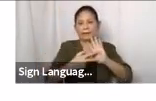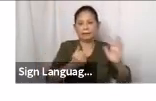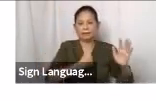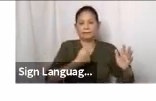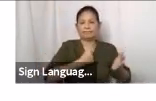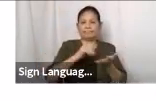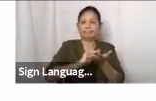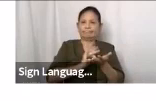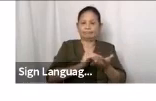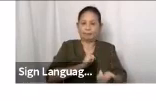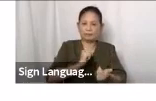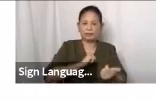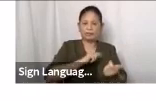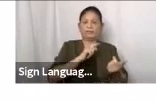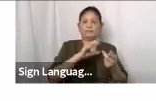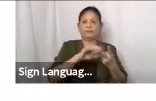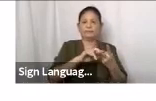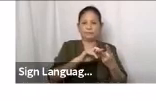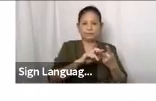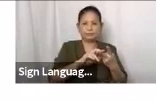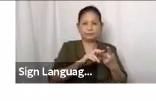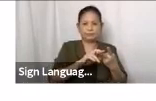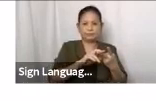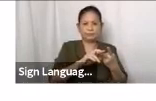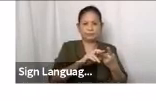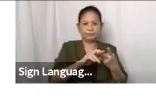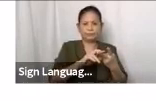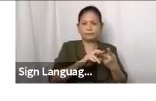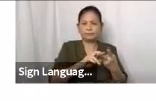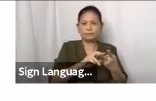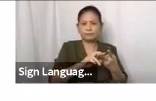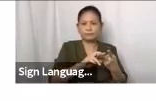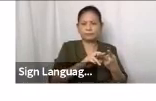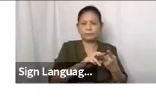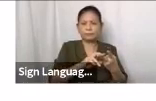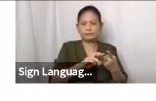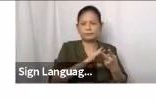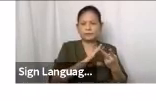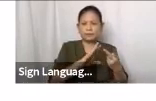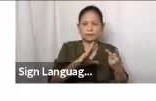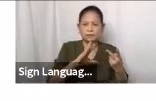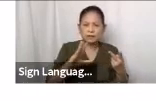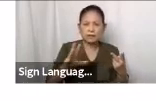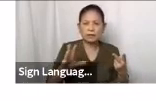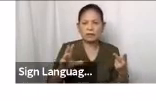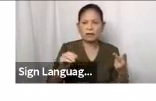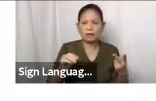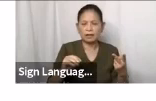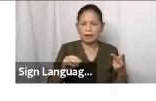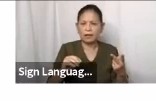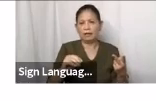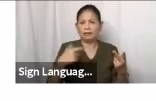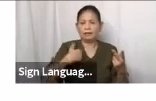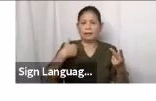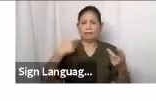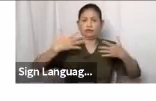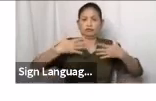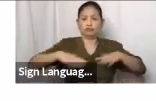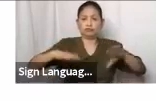to reshape themselves as women, or I would say to look like a woman. So